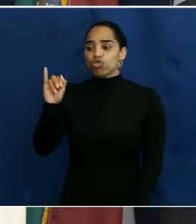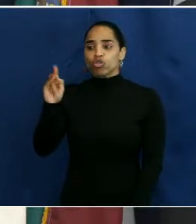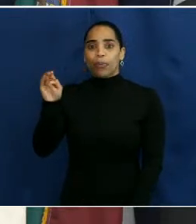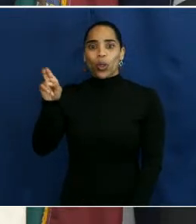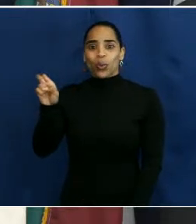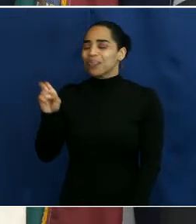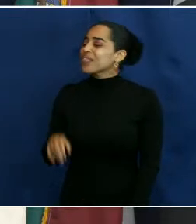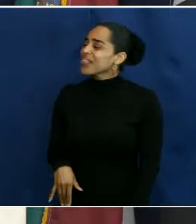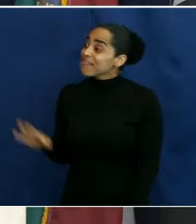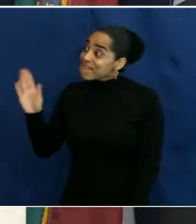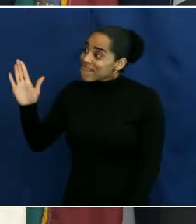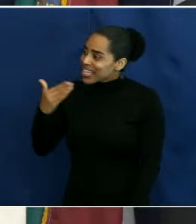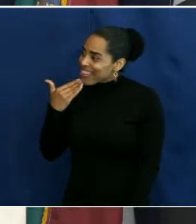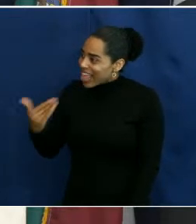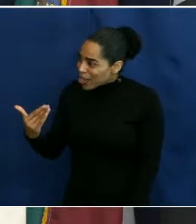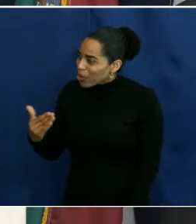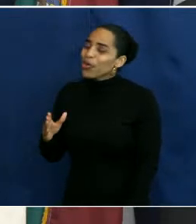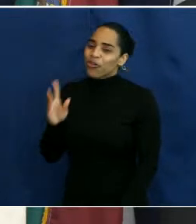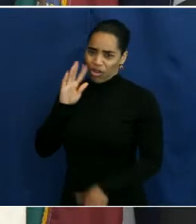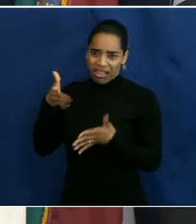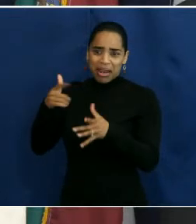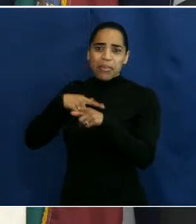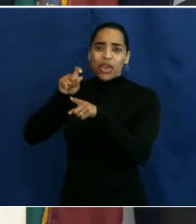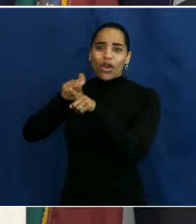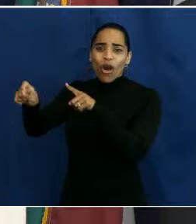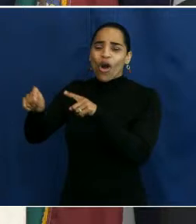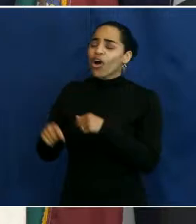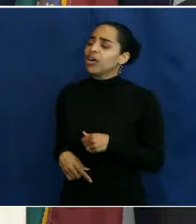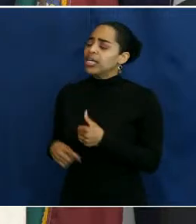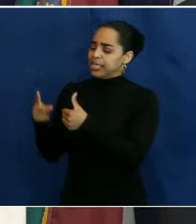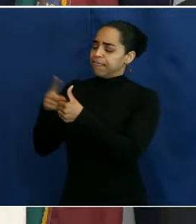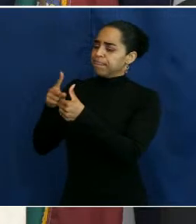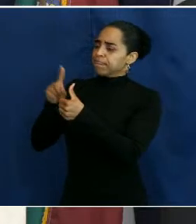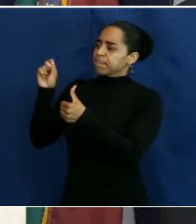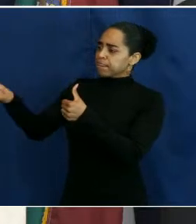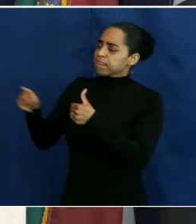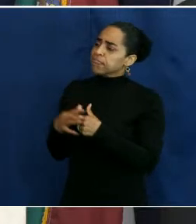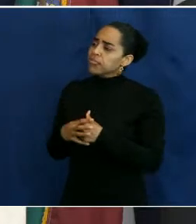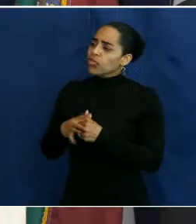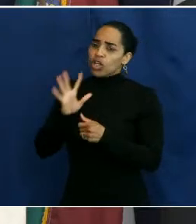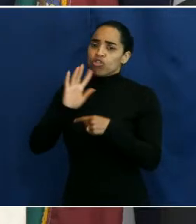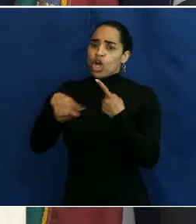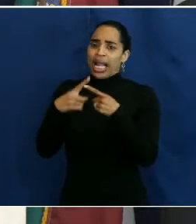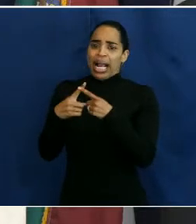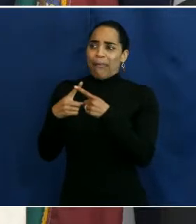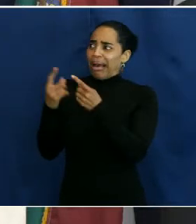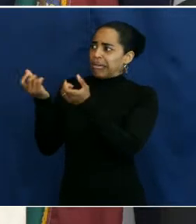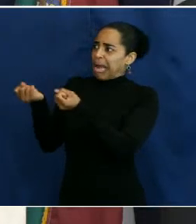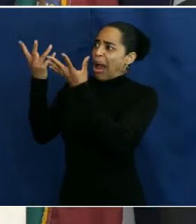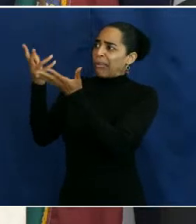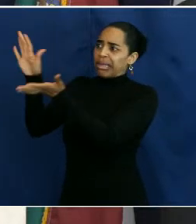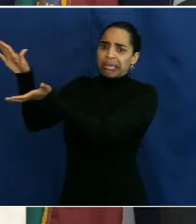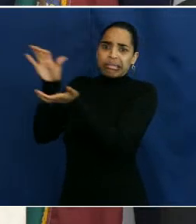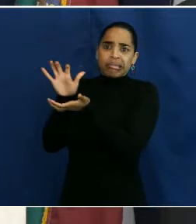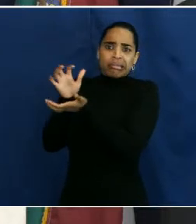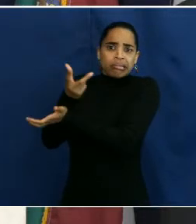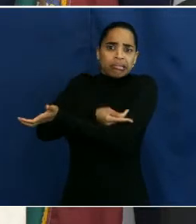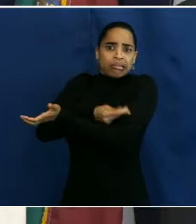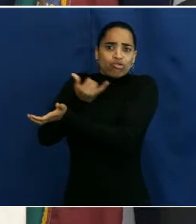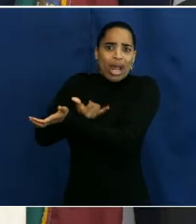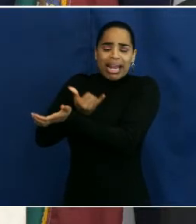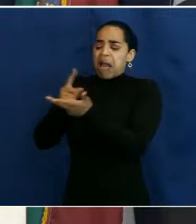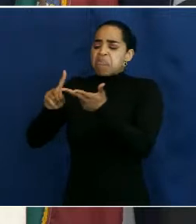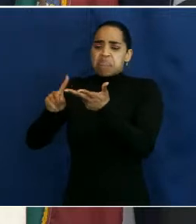Thanks for taking our calls today. My first question has to do with the current supply situation, outside of